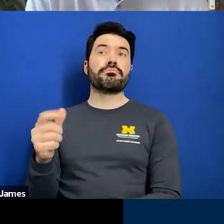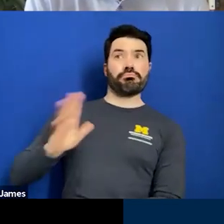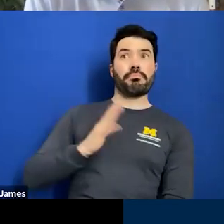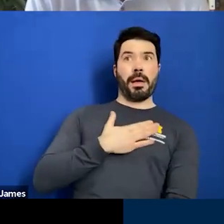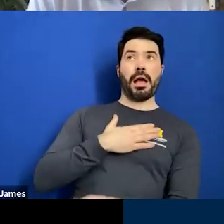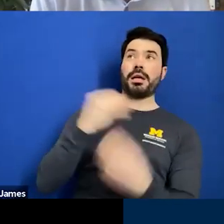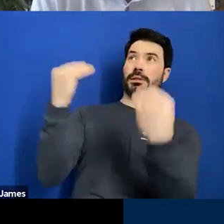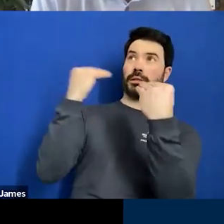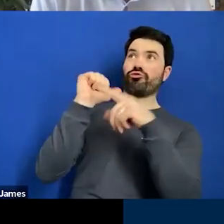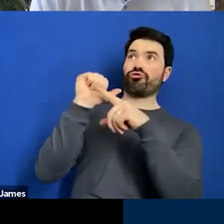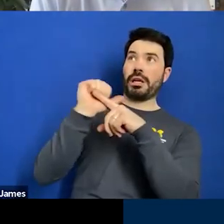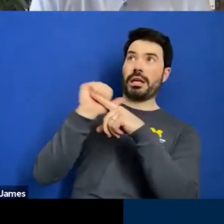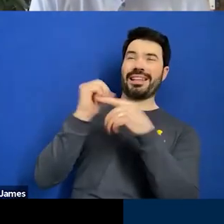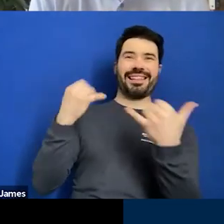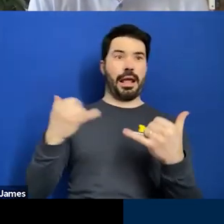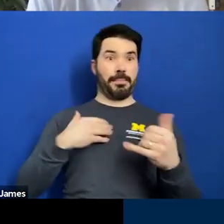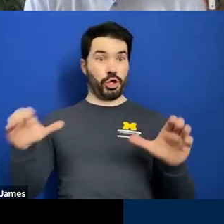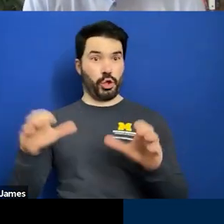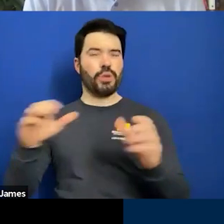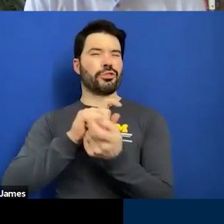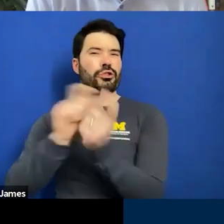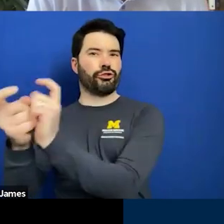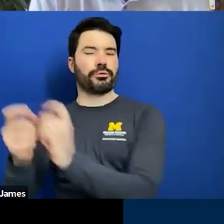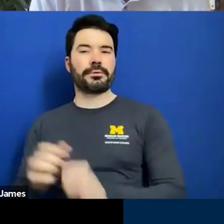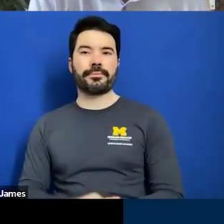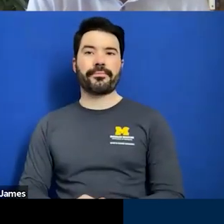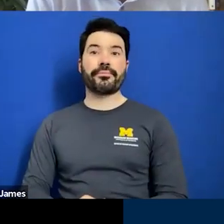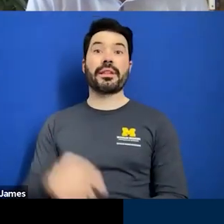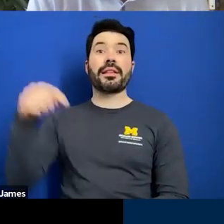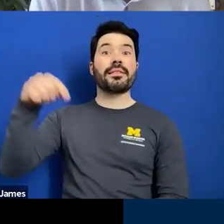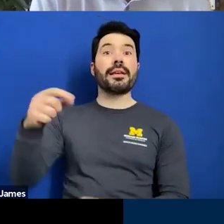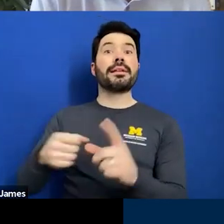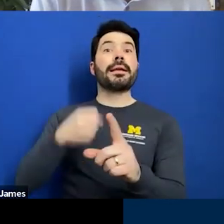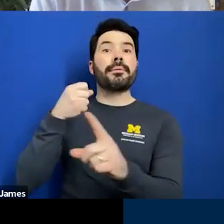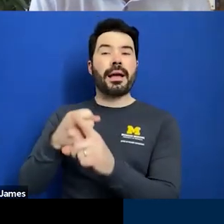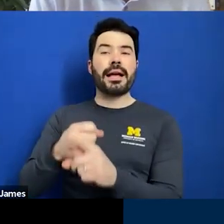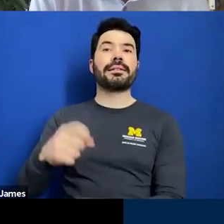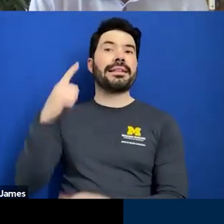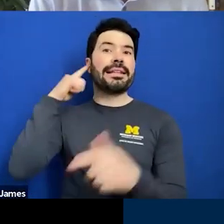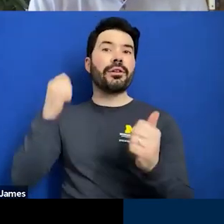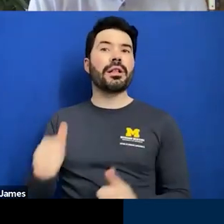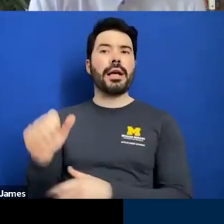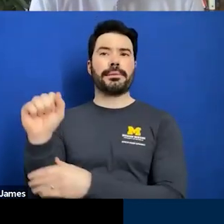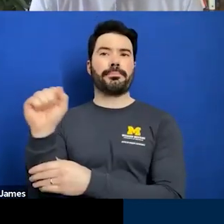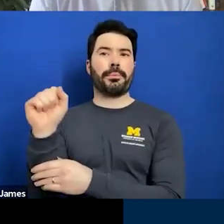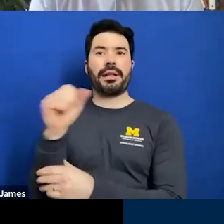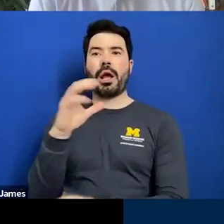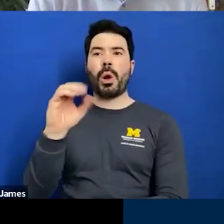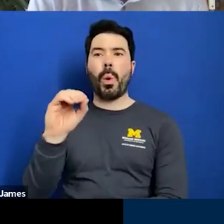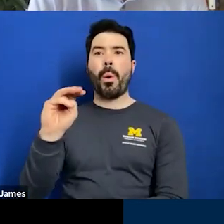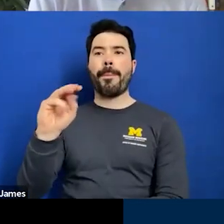trained. This talk is geared for an understanding of the effect of permanent hearing loss and comorbidities and how we can deliver